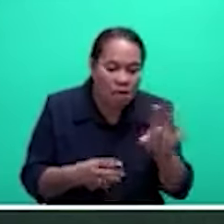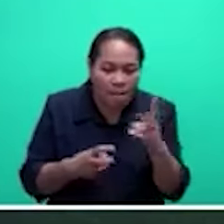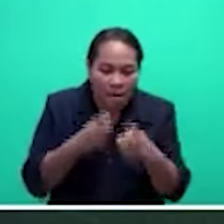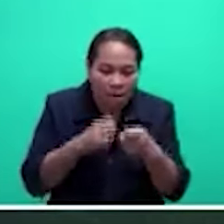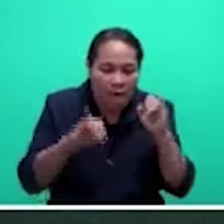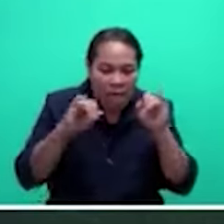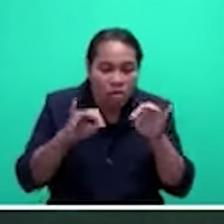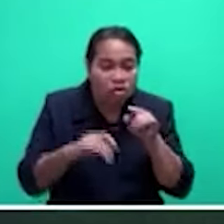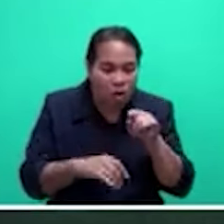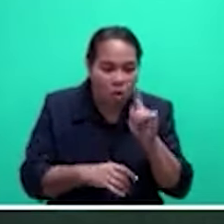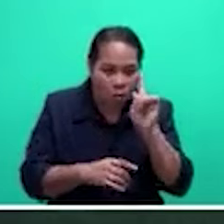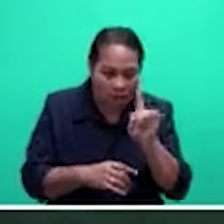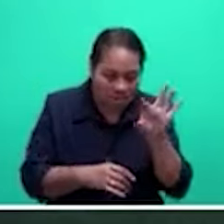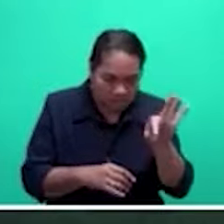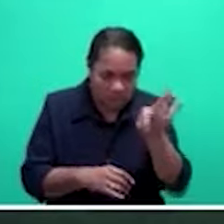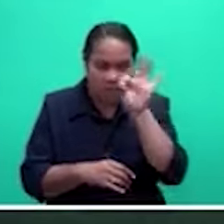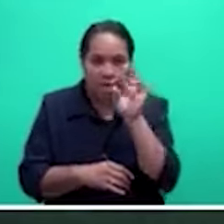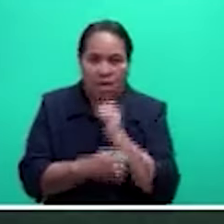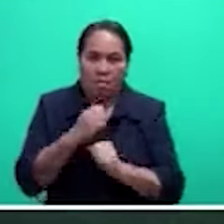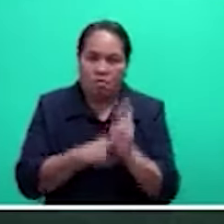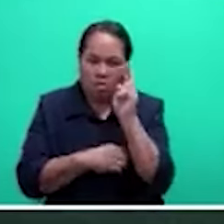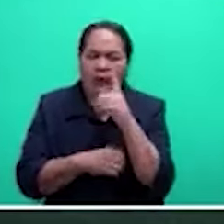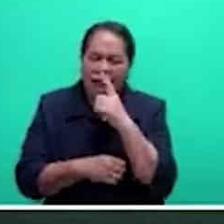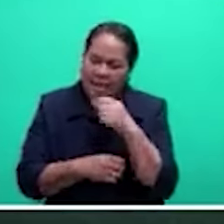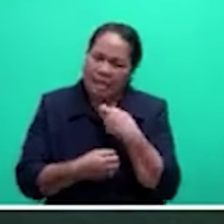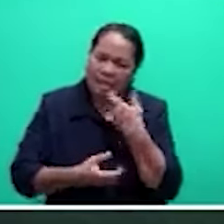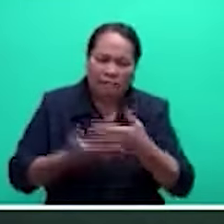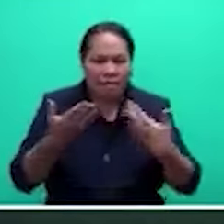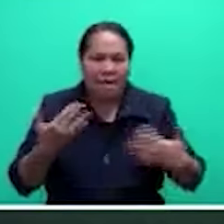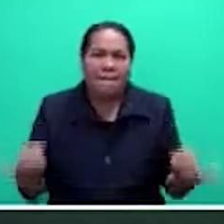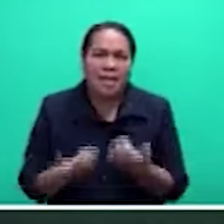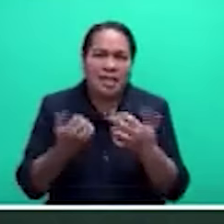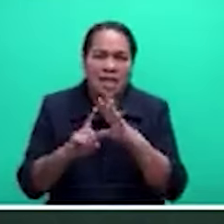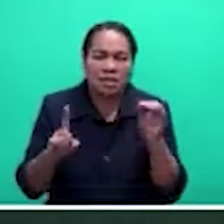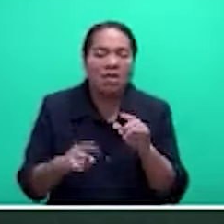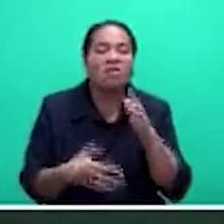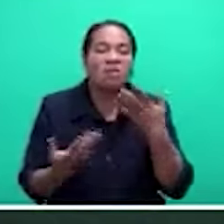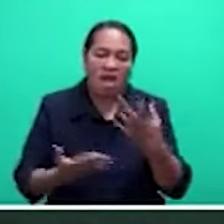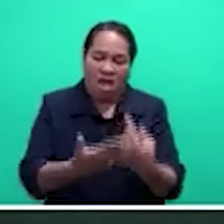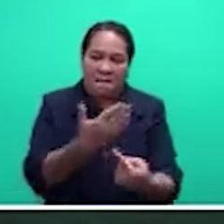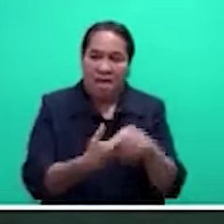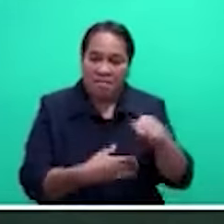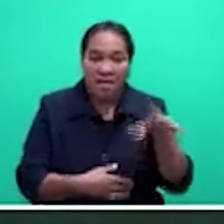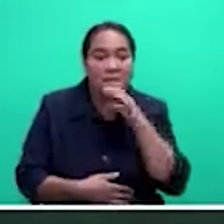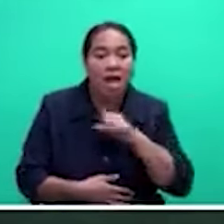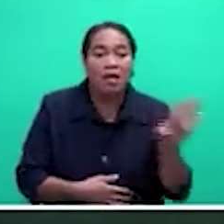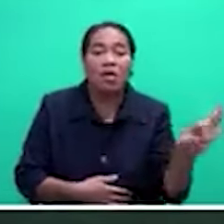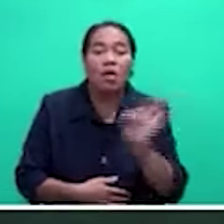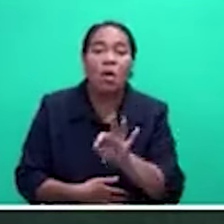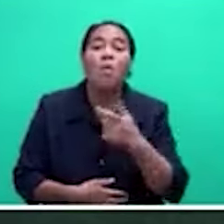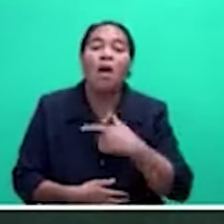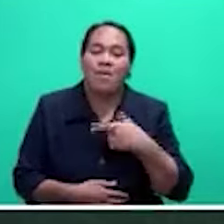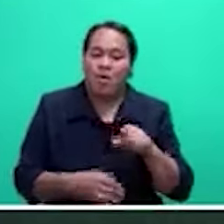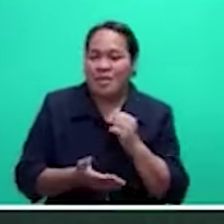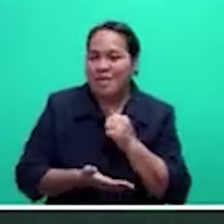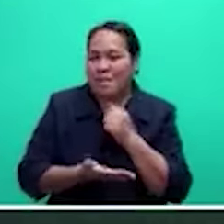area. But there are many examples I can give, sir. But this guy was appointed because he is a supporter of a particular party